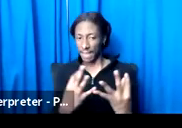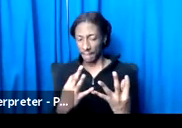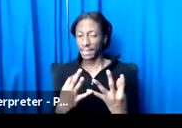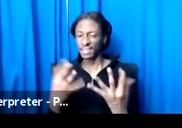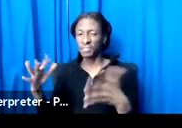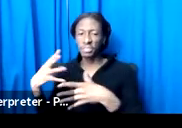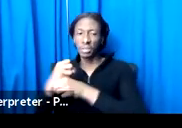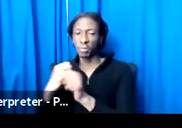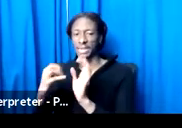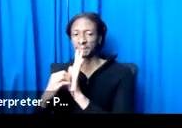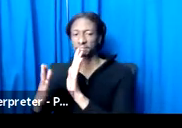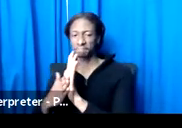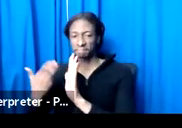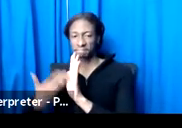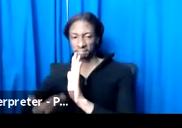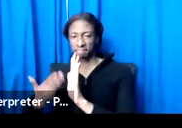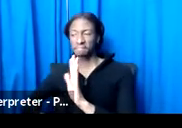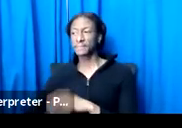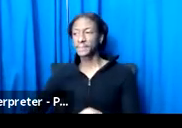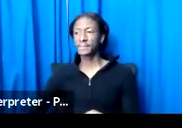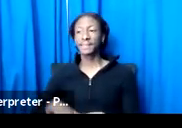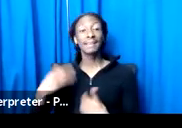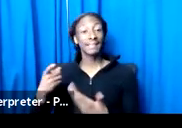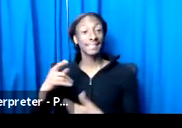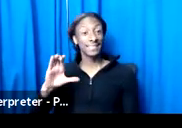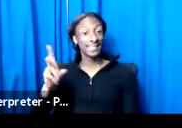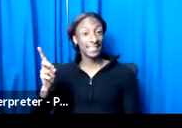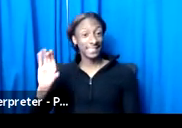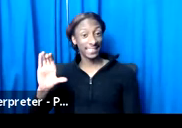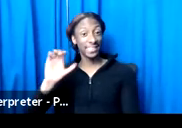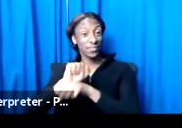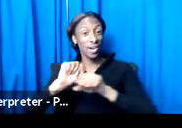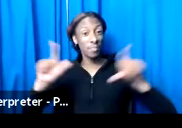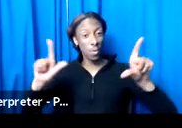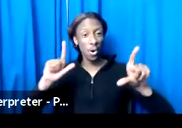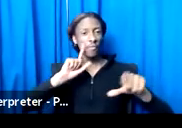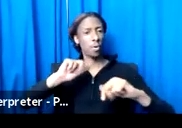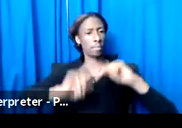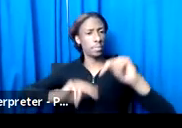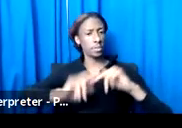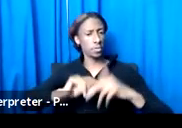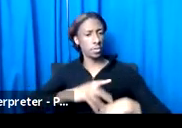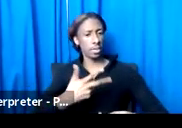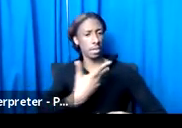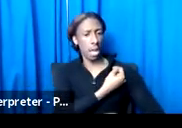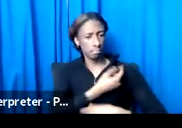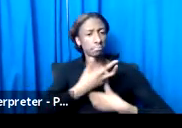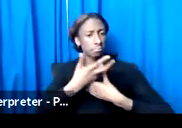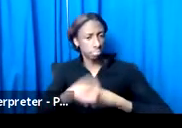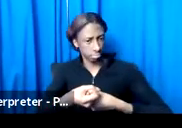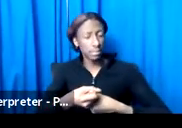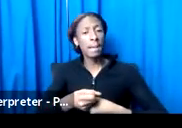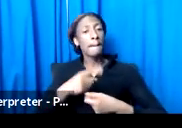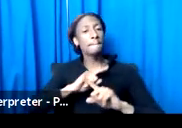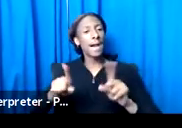slide. This uses CDC's framework for building vaccine confidence, but it adjusts the focus